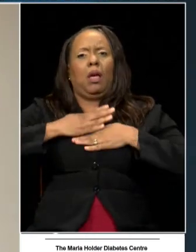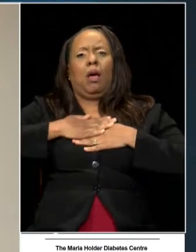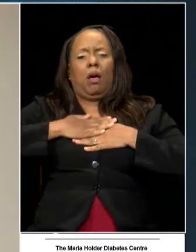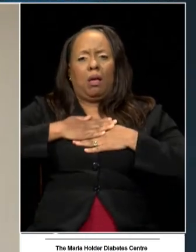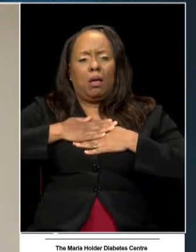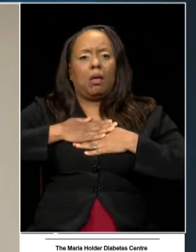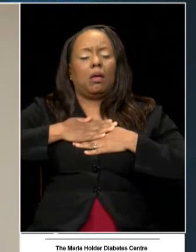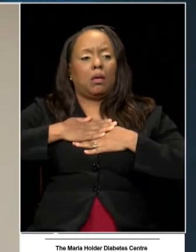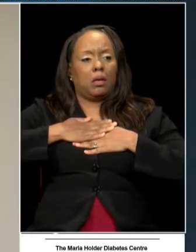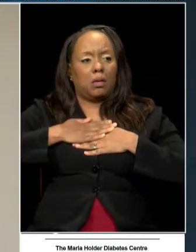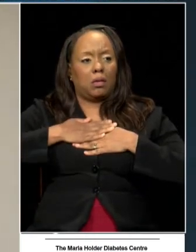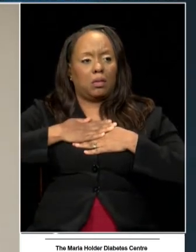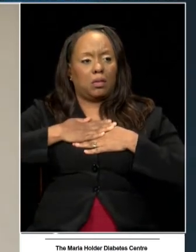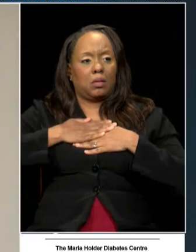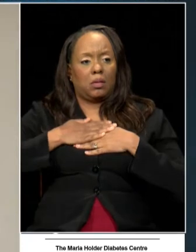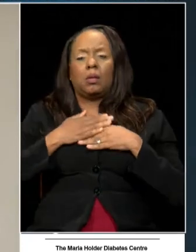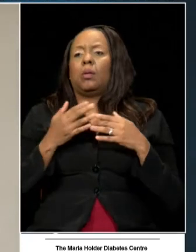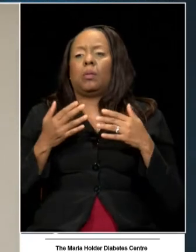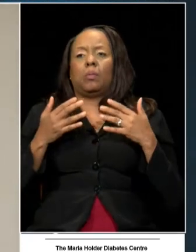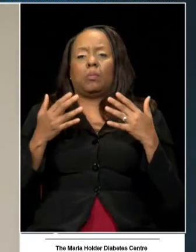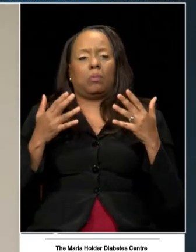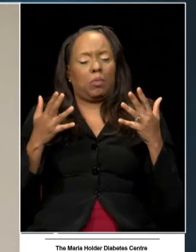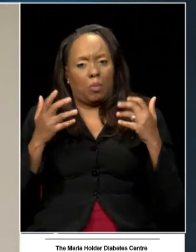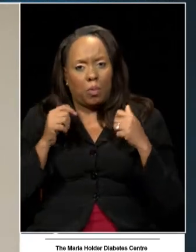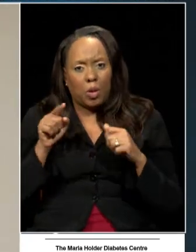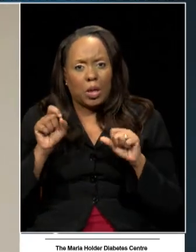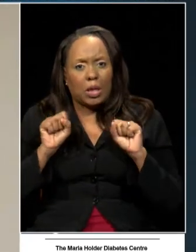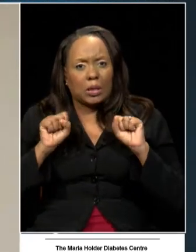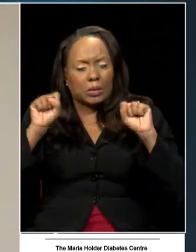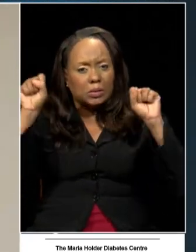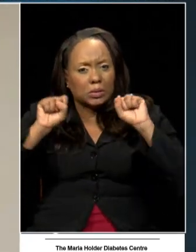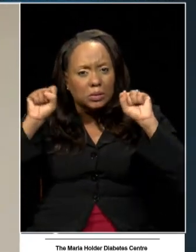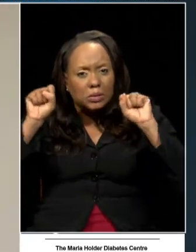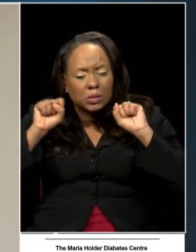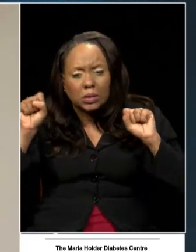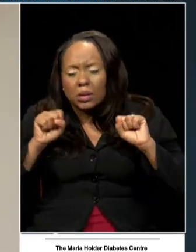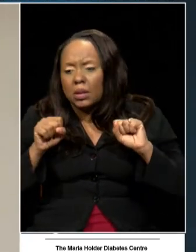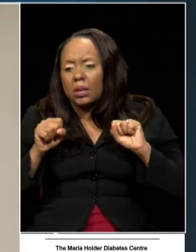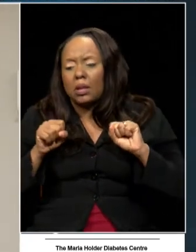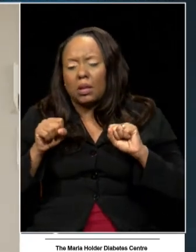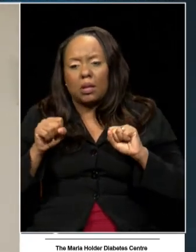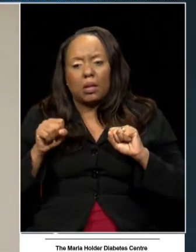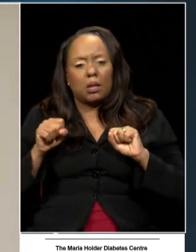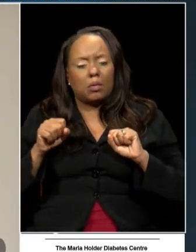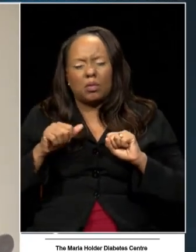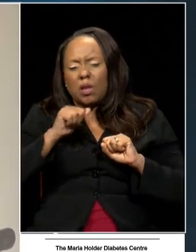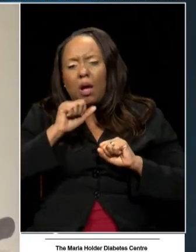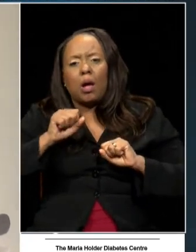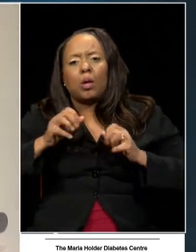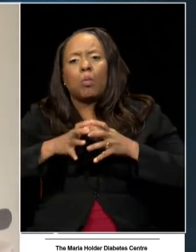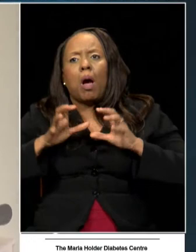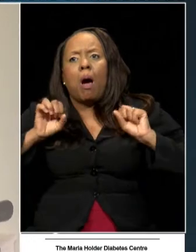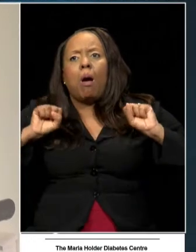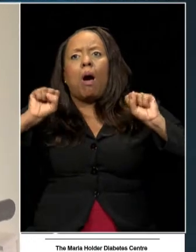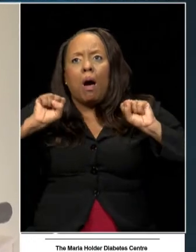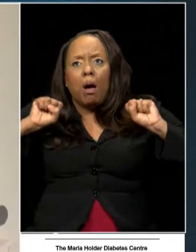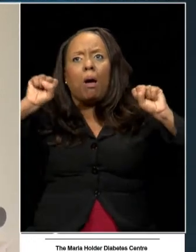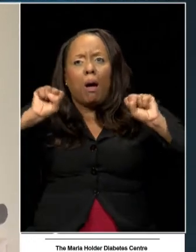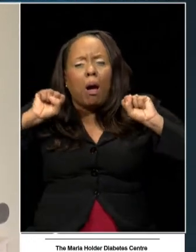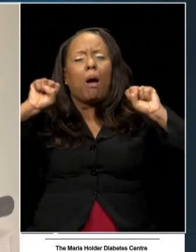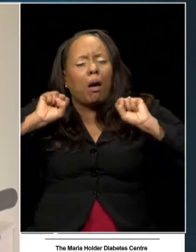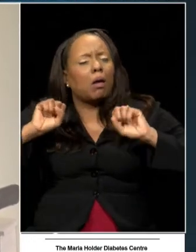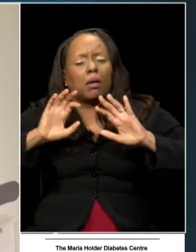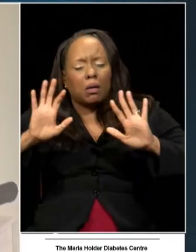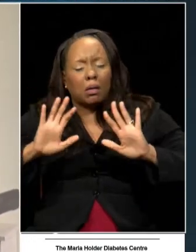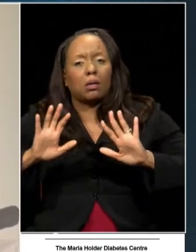We exercise you to less than where you would get symptoms. And as time goes by,